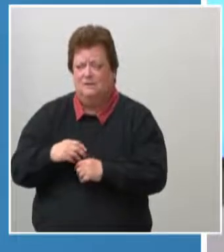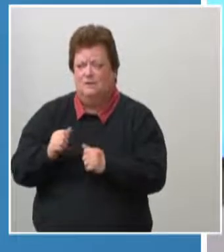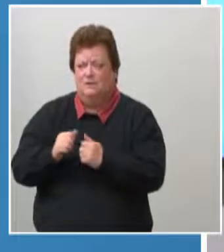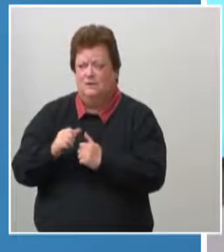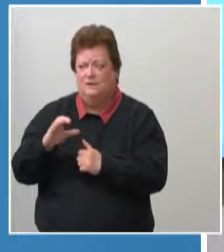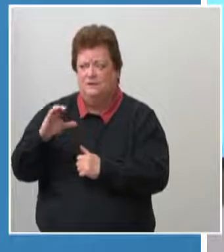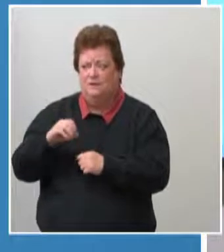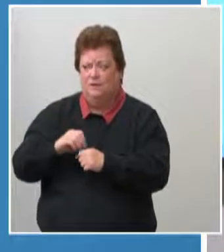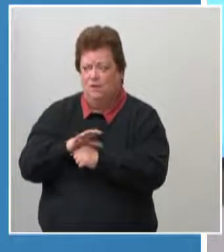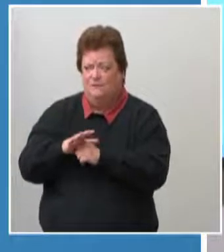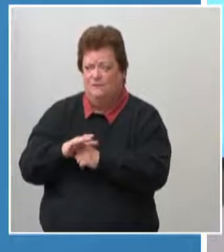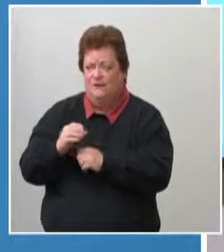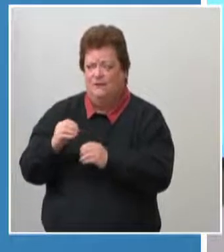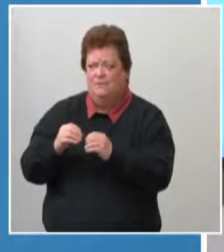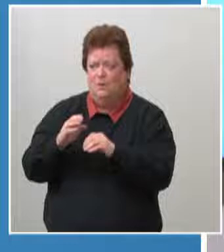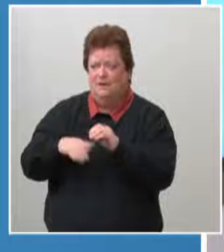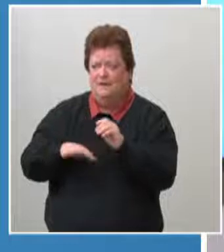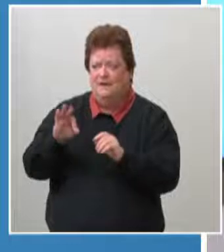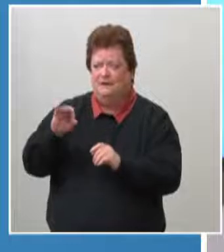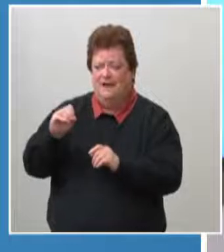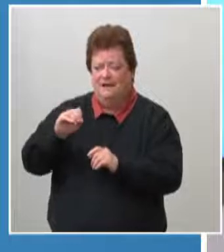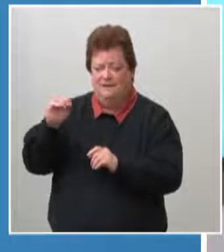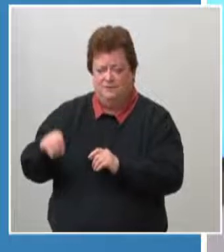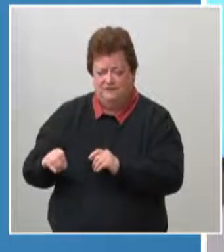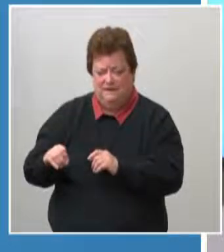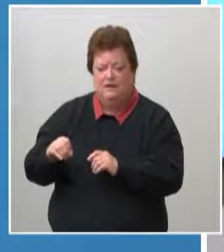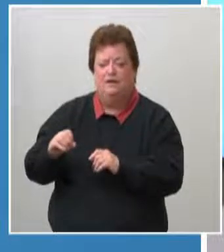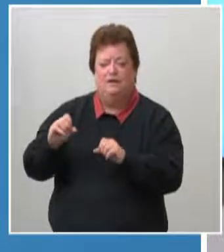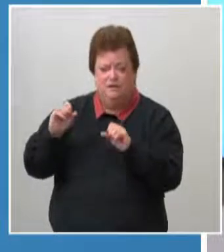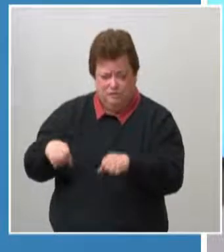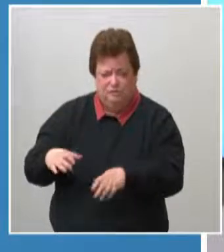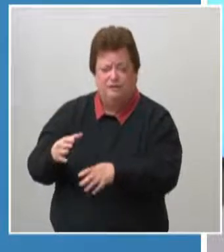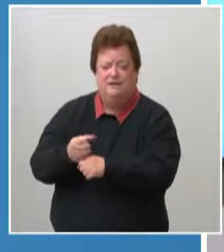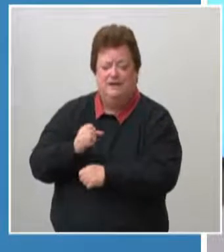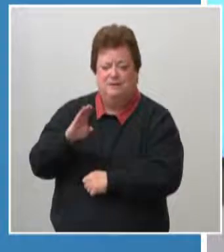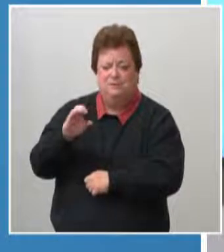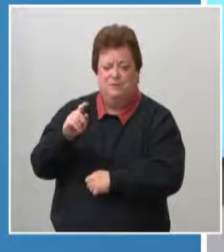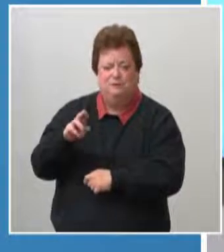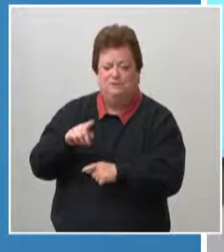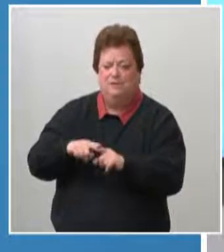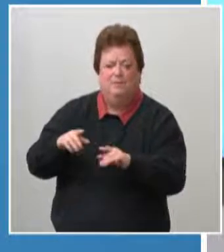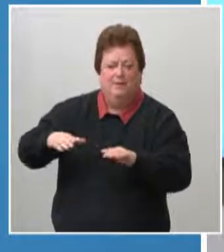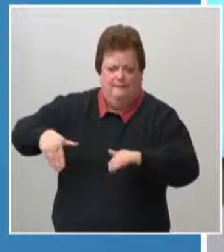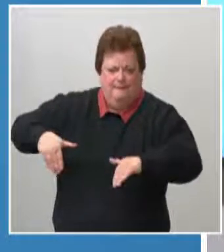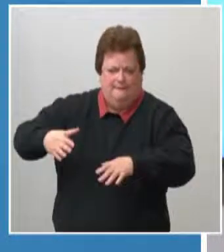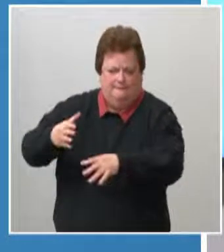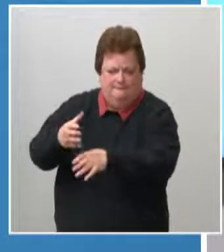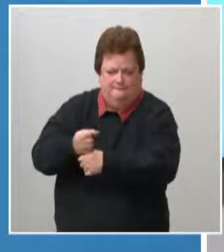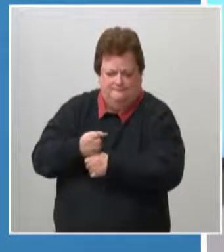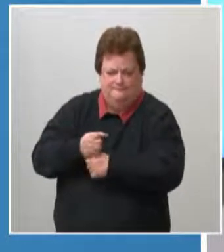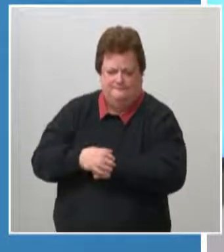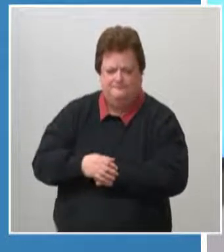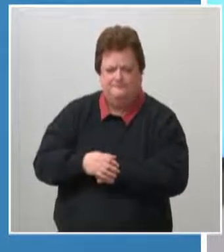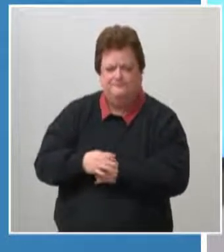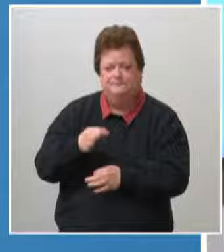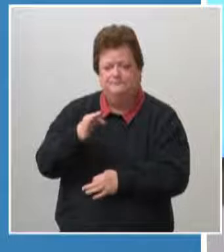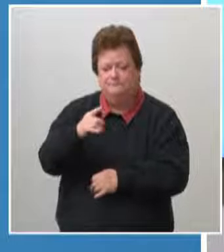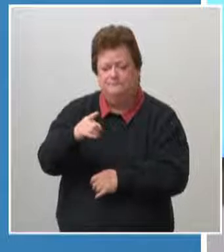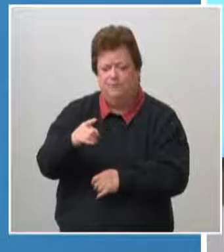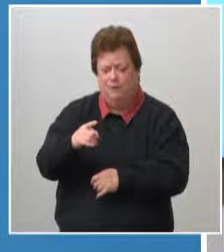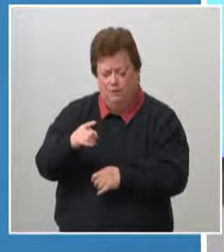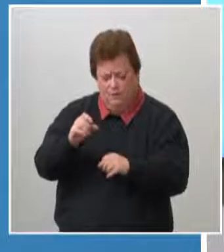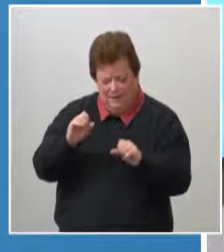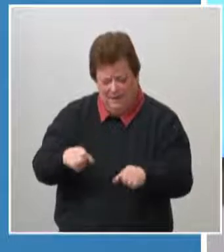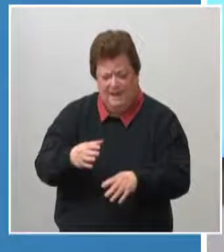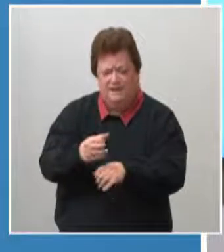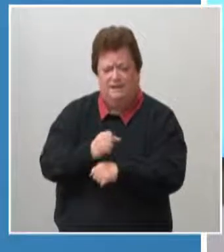infections, more than 90% were eligible for their booster, but hadn't received it yet. If you are eligible for your